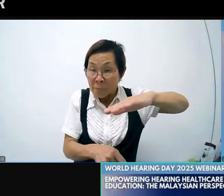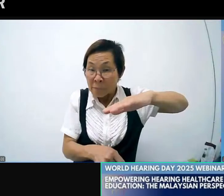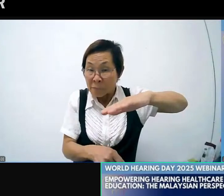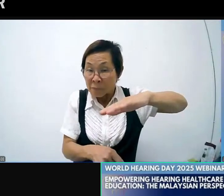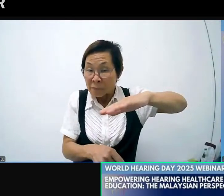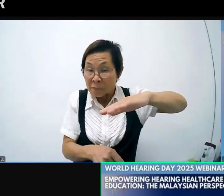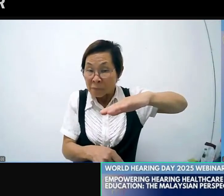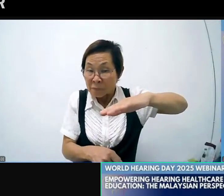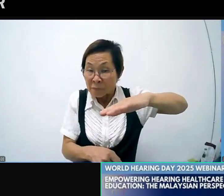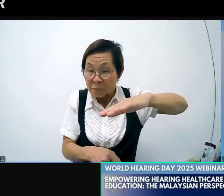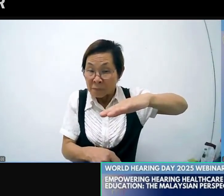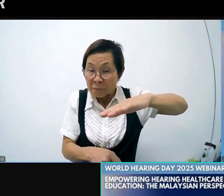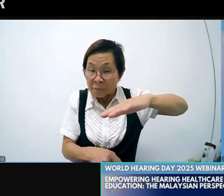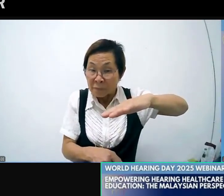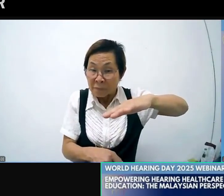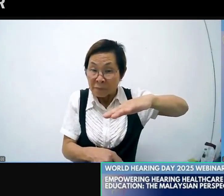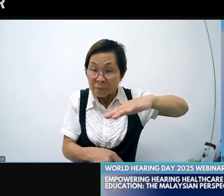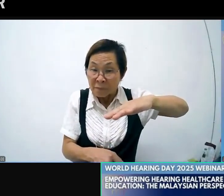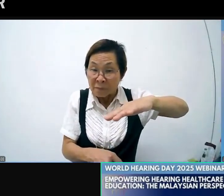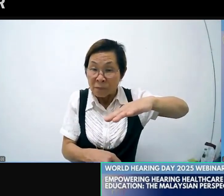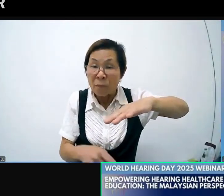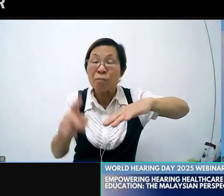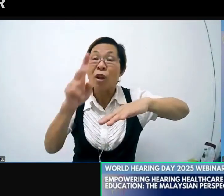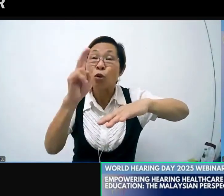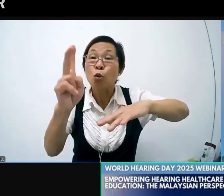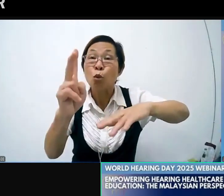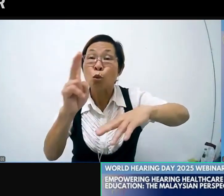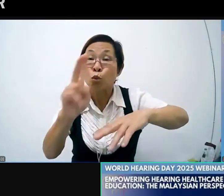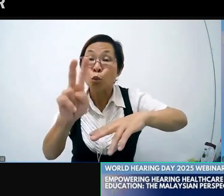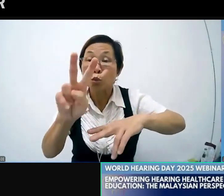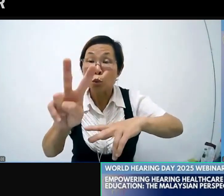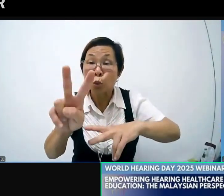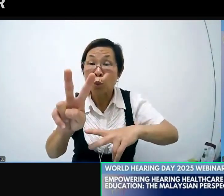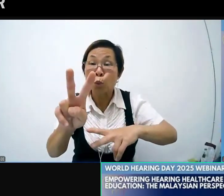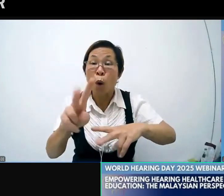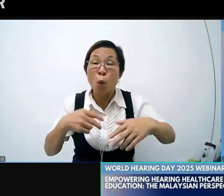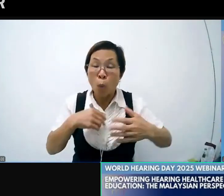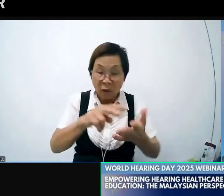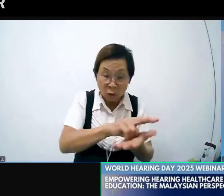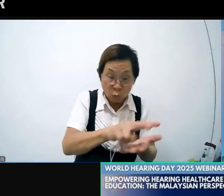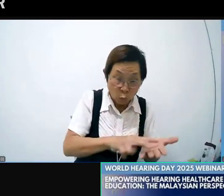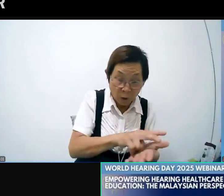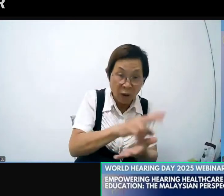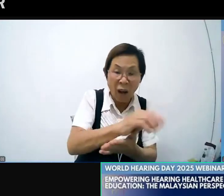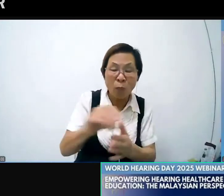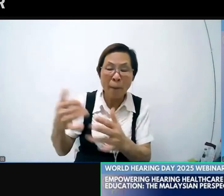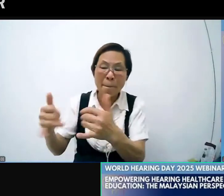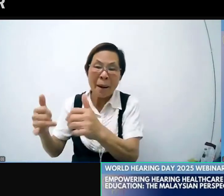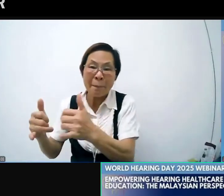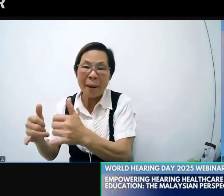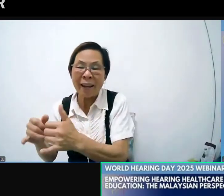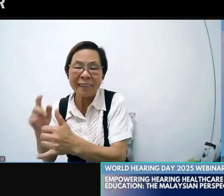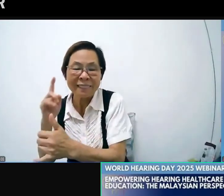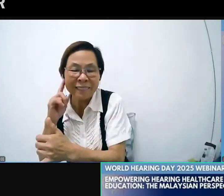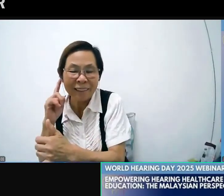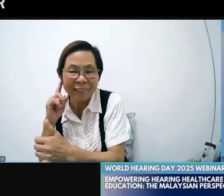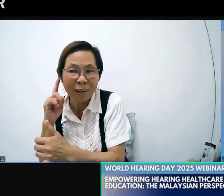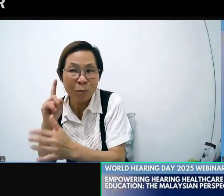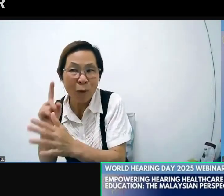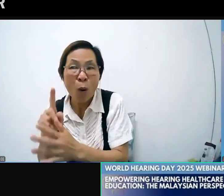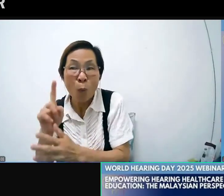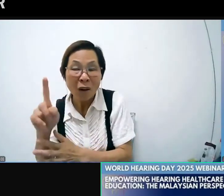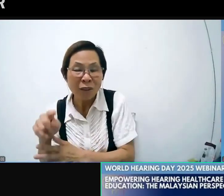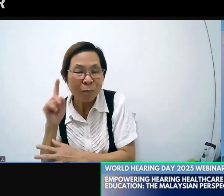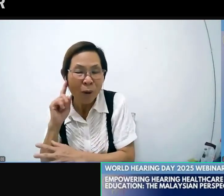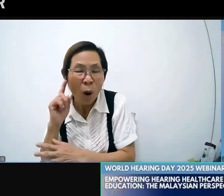page, okay, there are two tabs. One is video and one is playlist. So all the videos are, all the